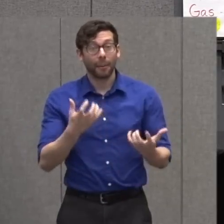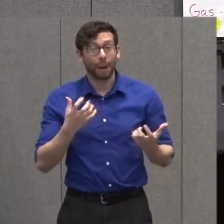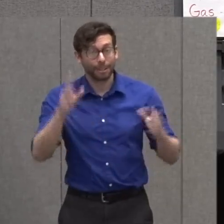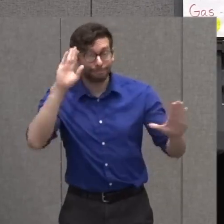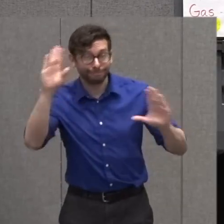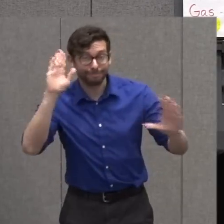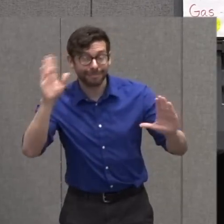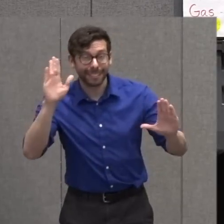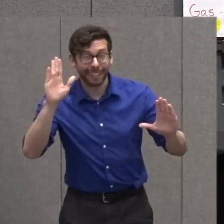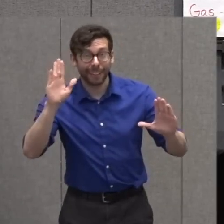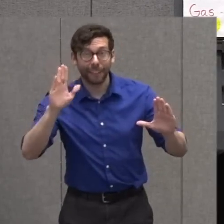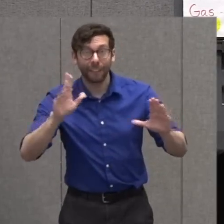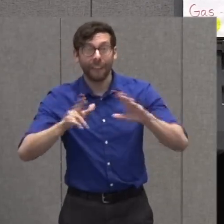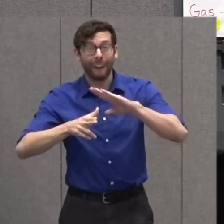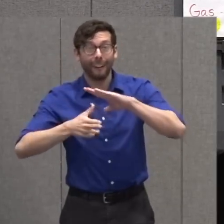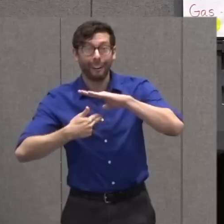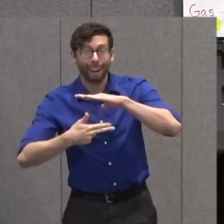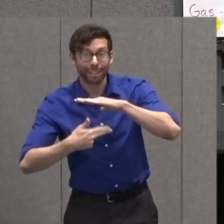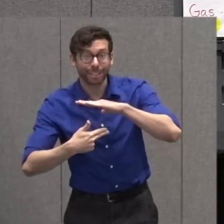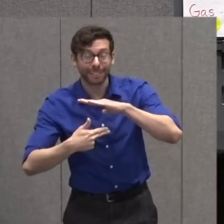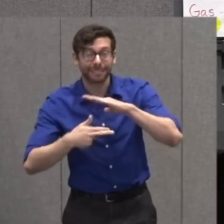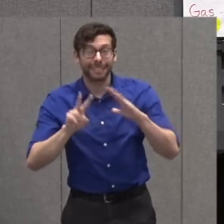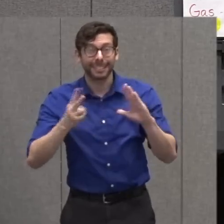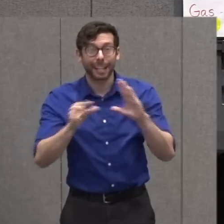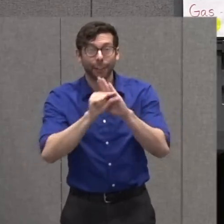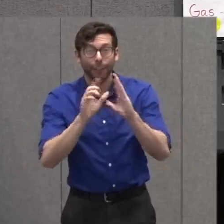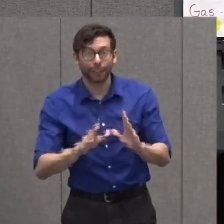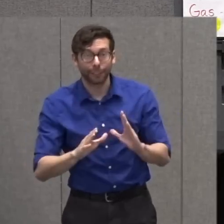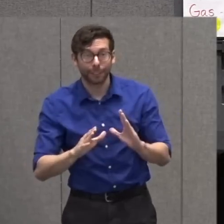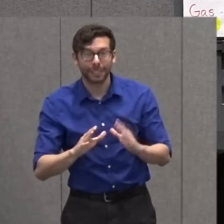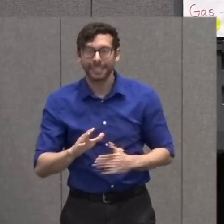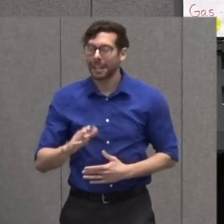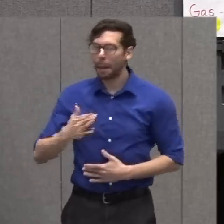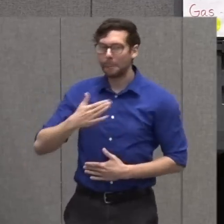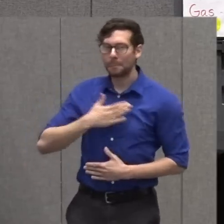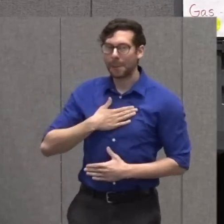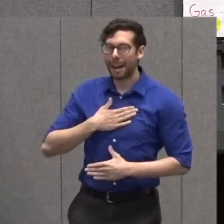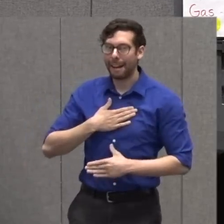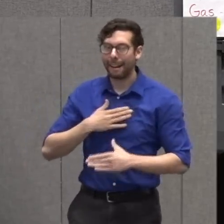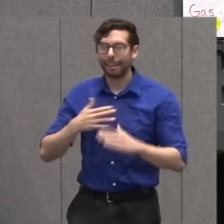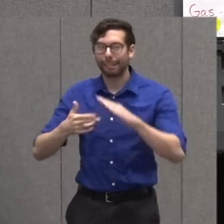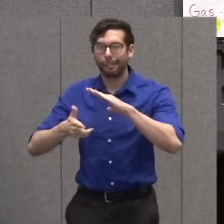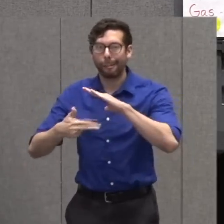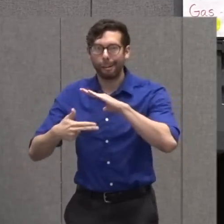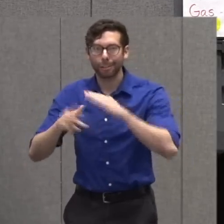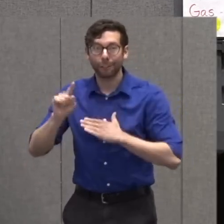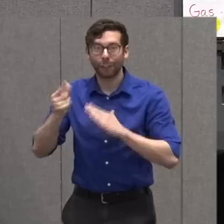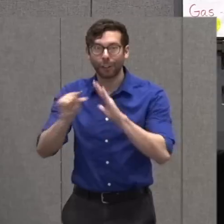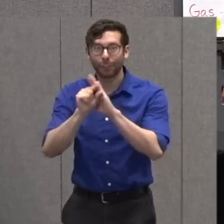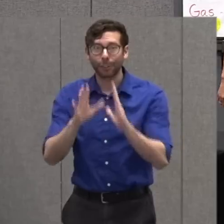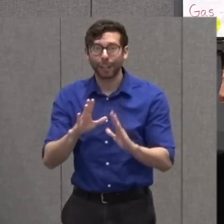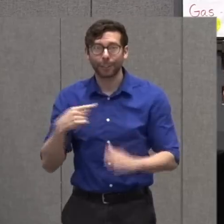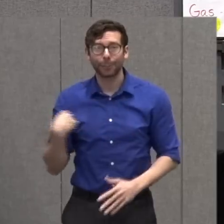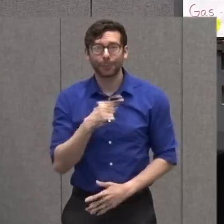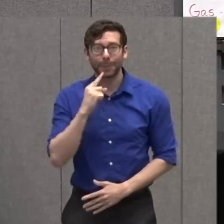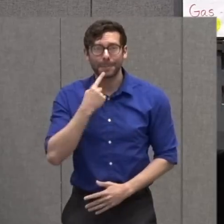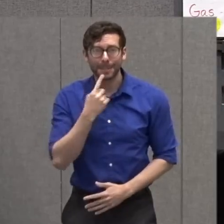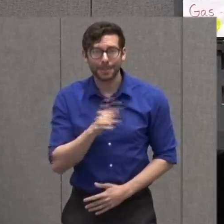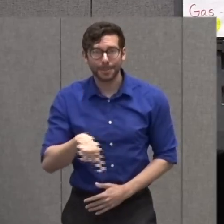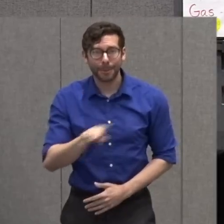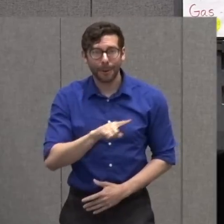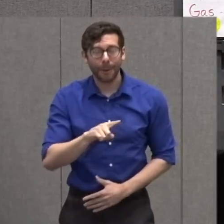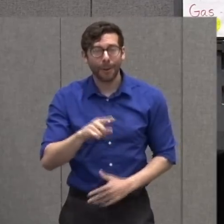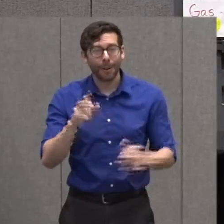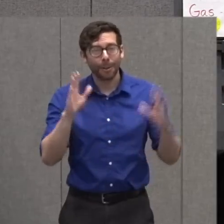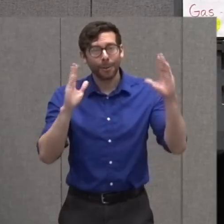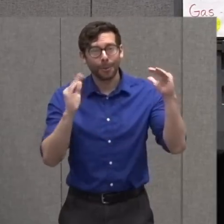Hodgin Super second graders. Yes, and my Hodgin Super first graders. We miss you guys. Yes. We hope you're watching. So Ms. Groth